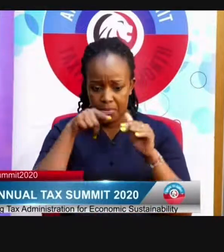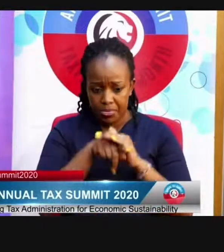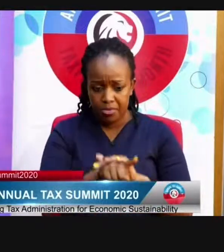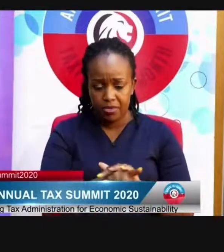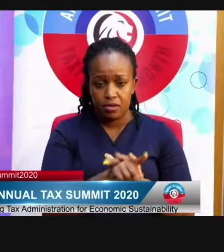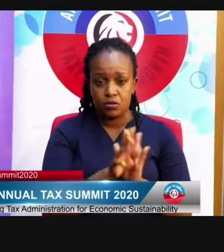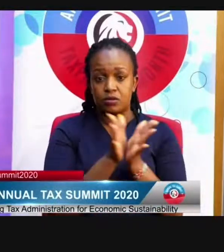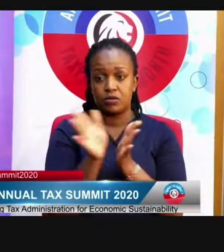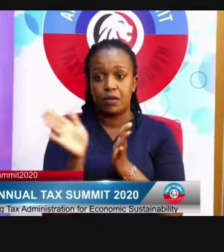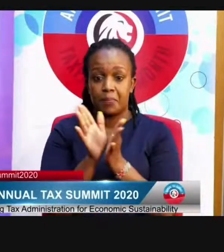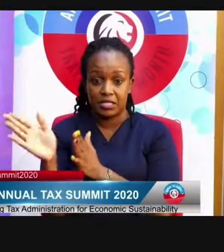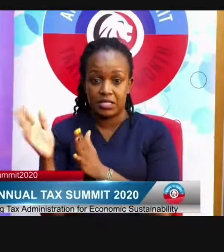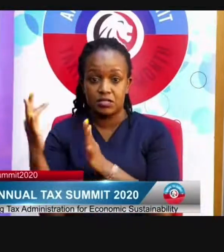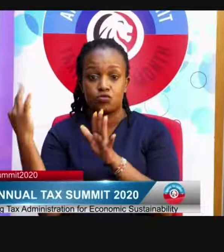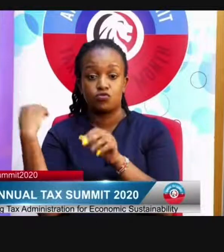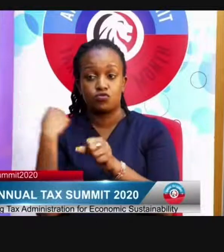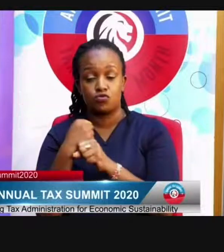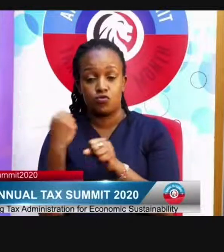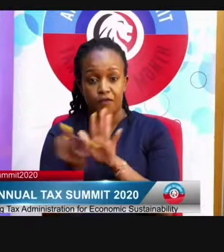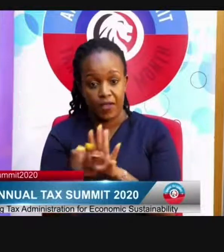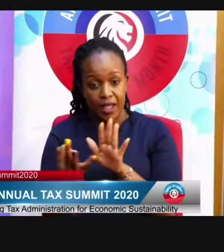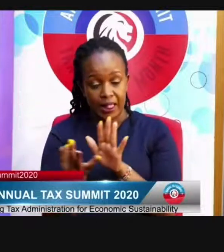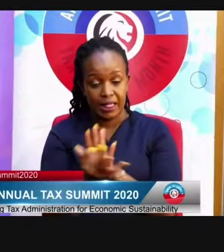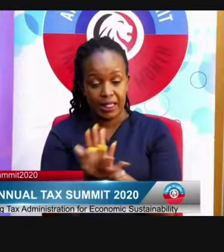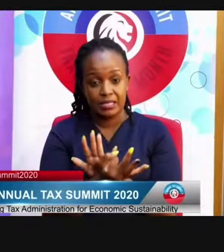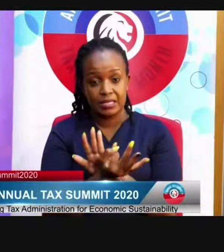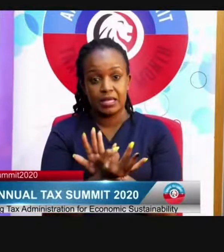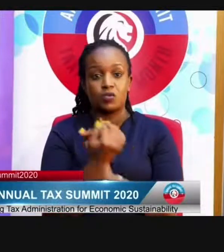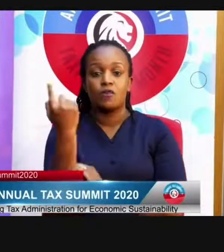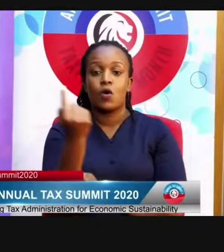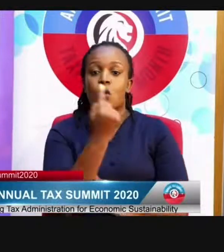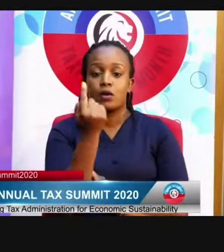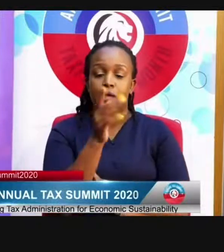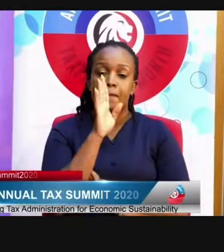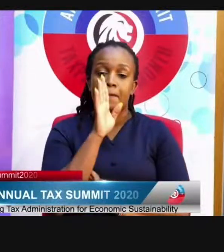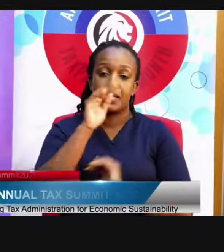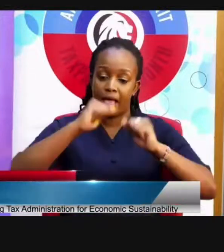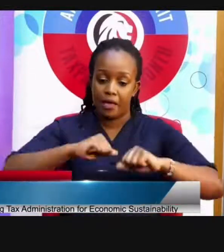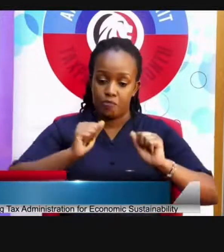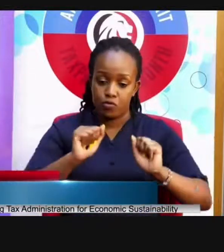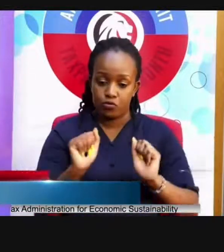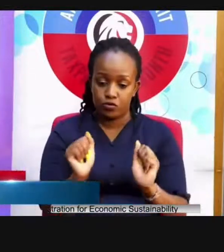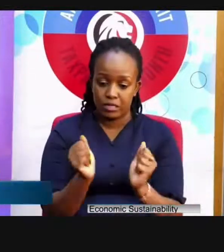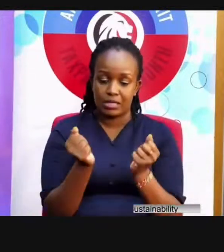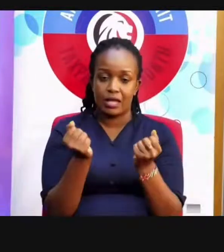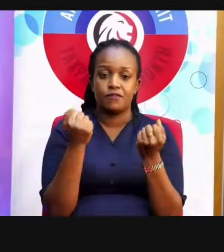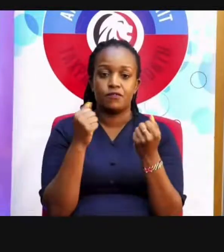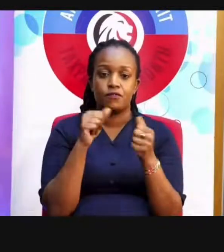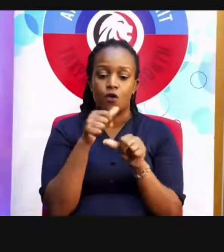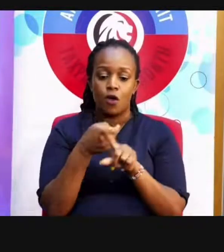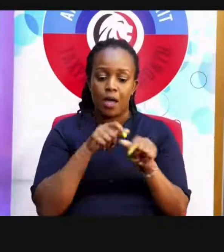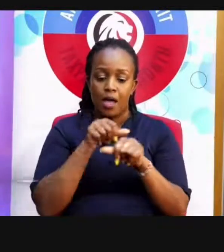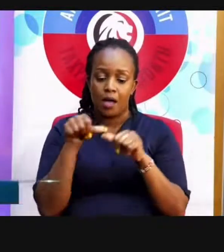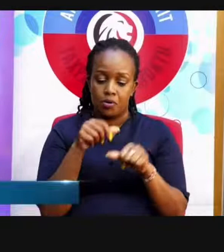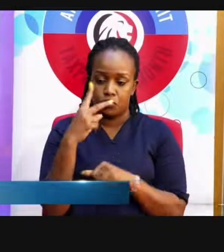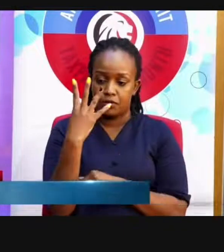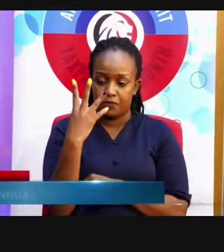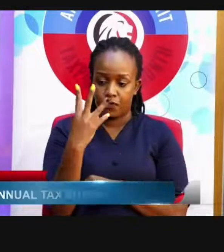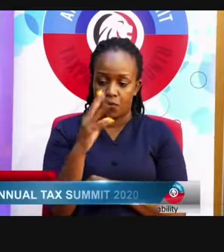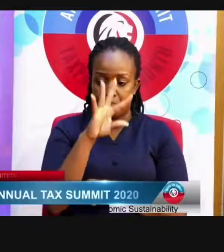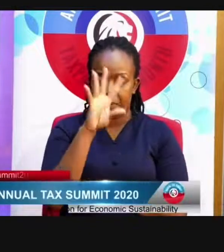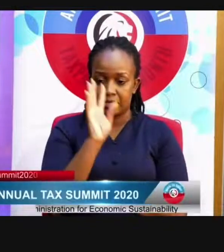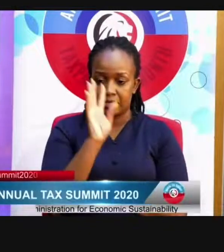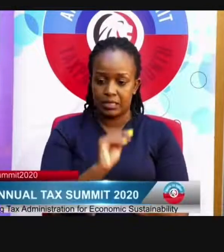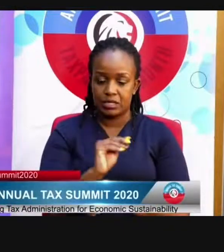season, and we've only been able to serve from about 24% to about 12% of